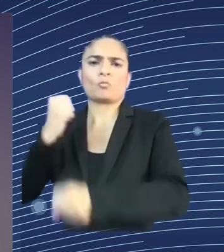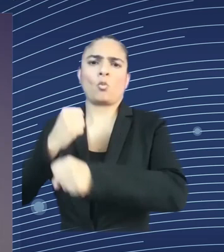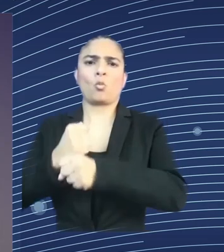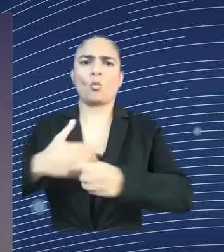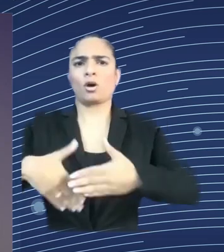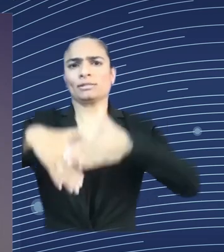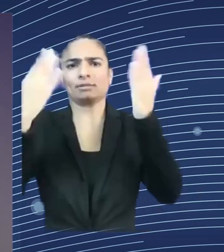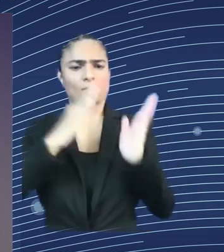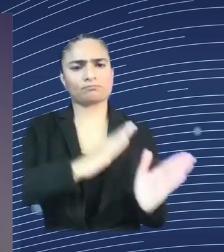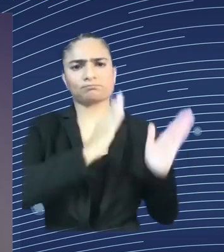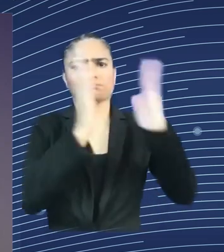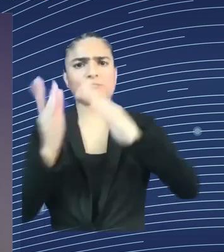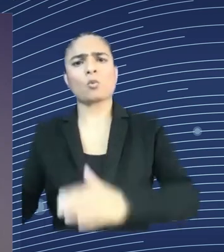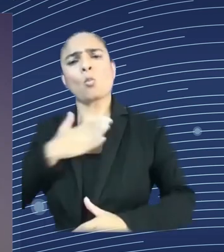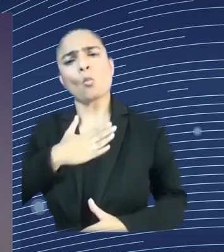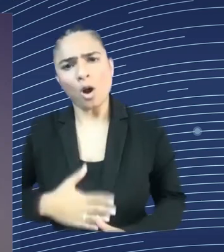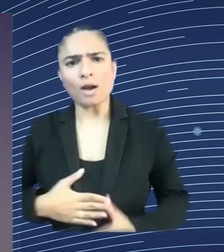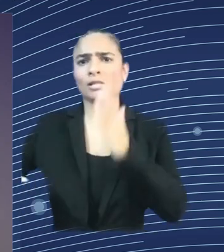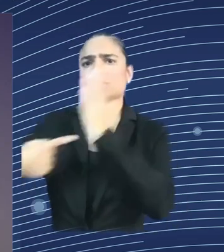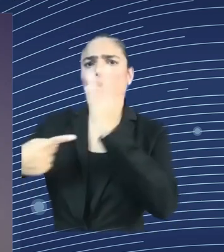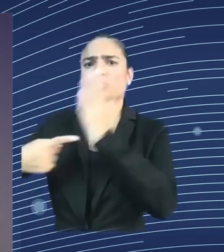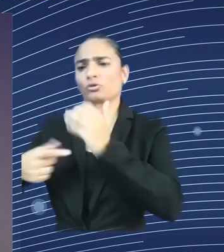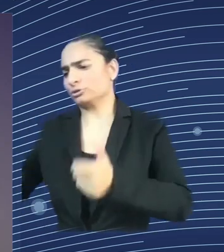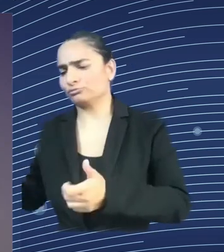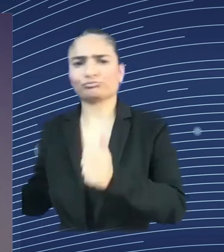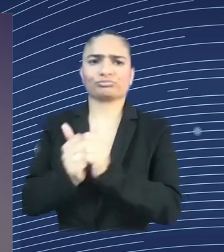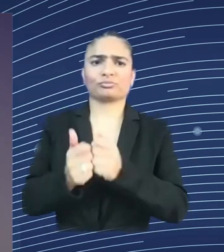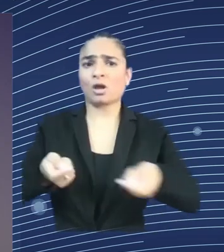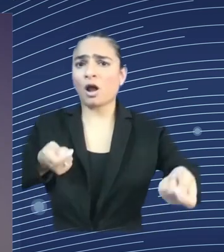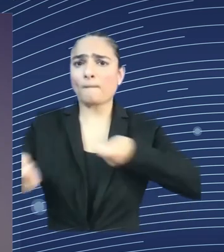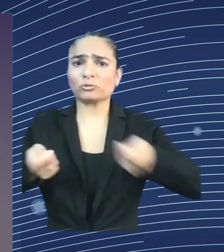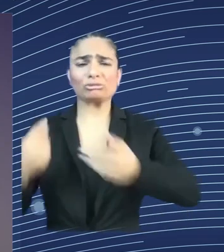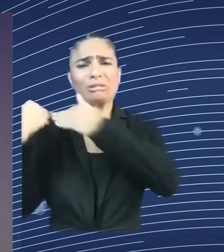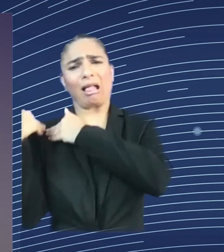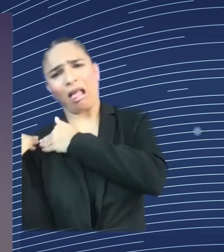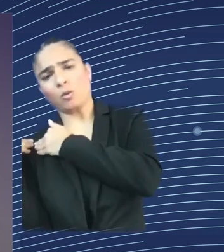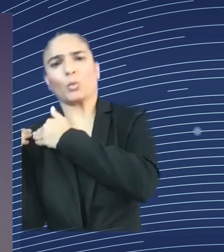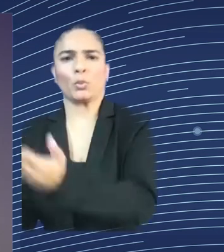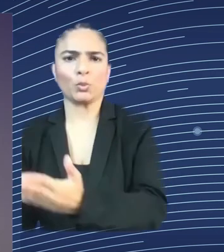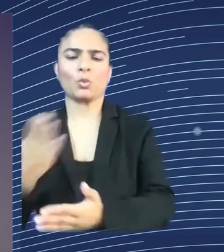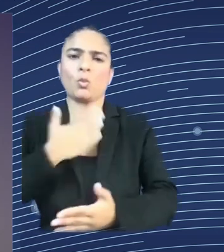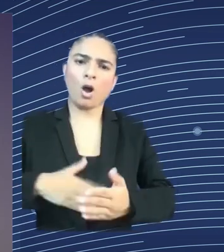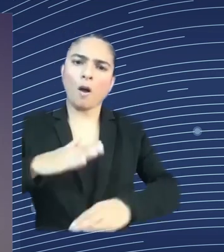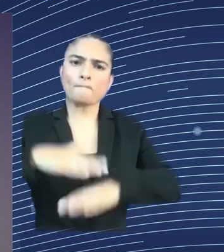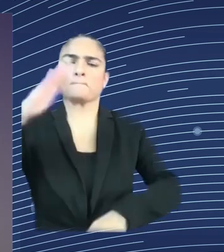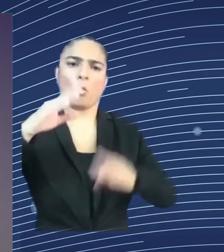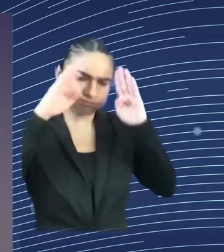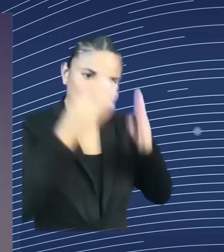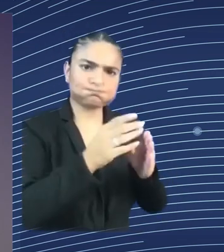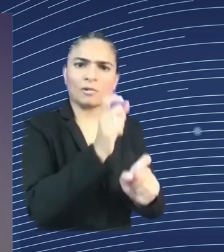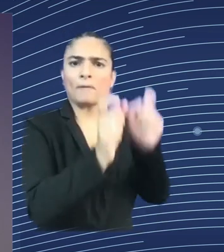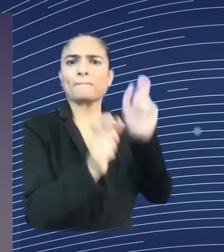more time for the important tasks, to talk to the citizens, to help them who are in need in the field of